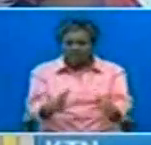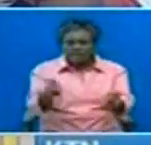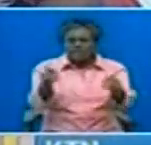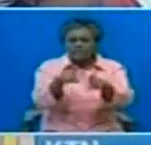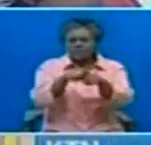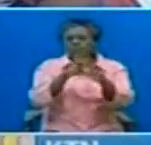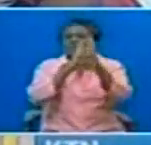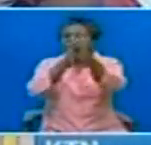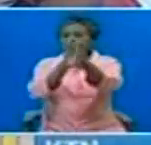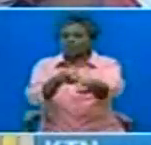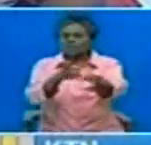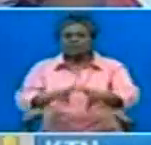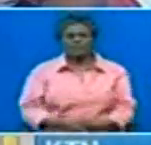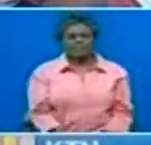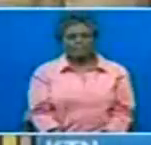coverage tonight.